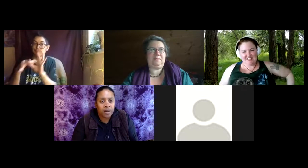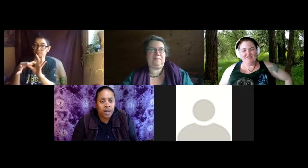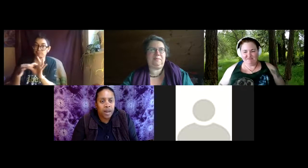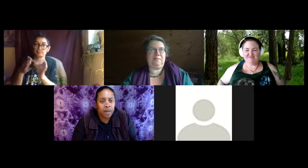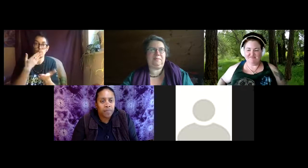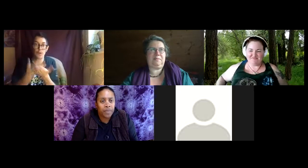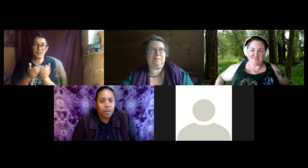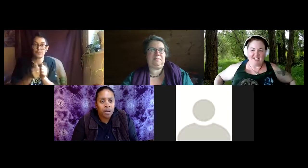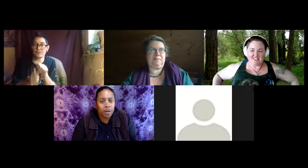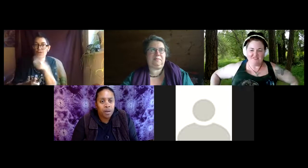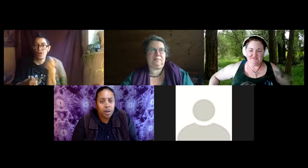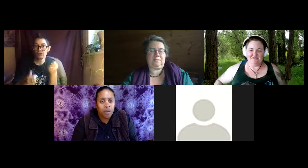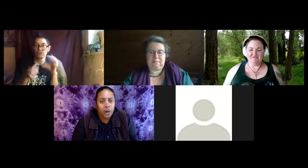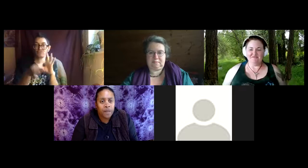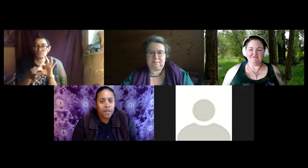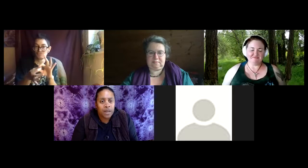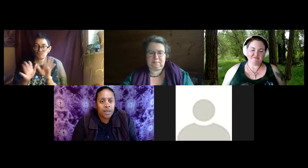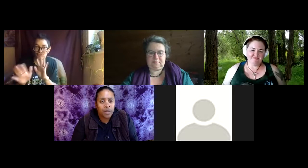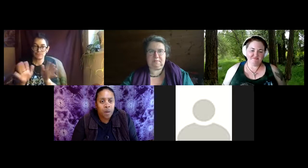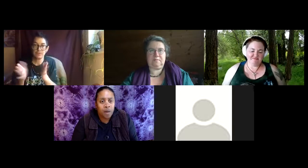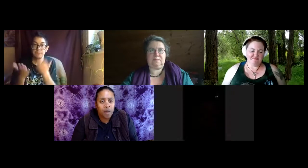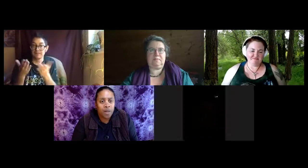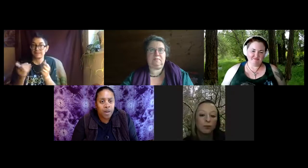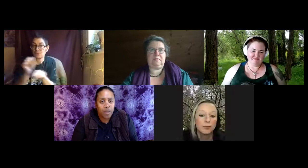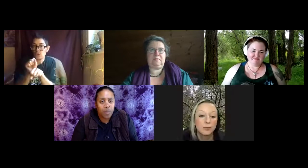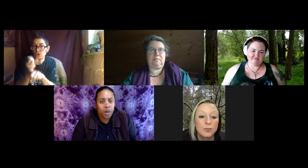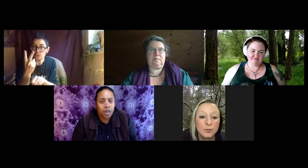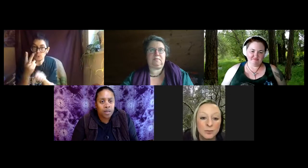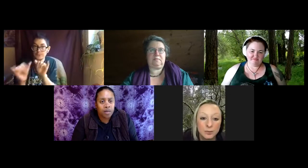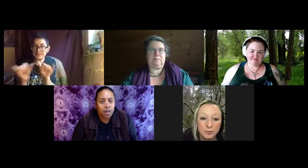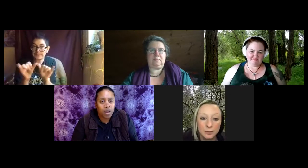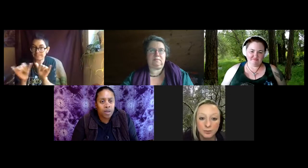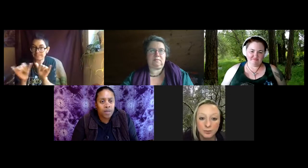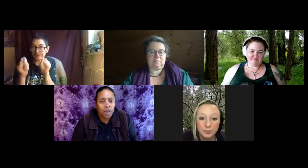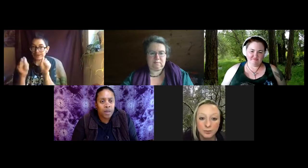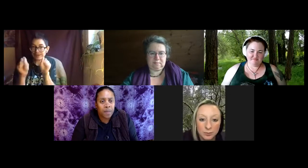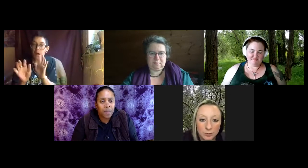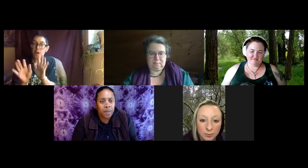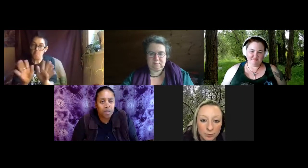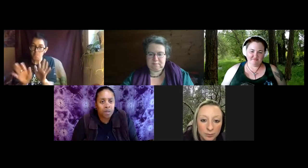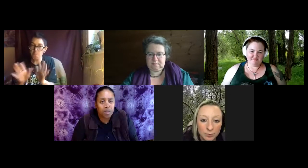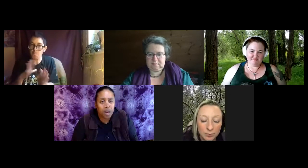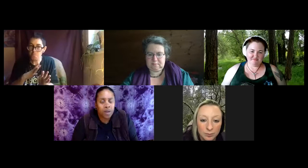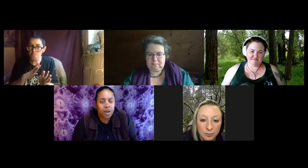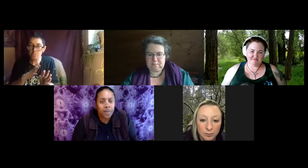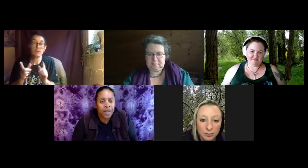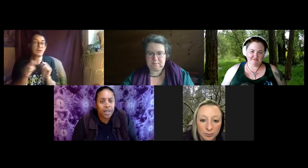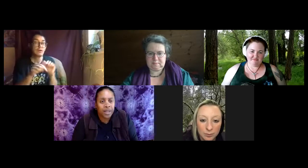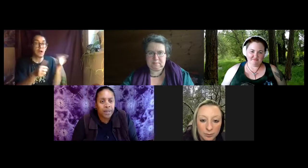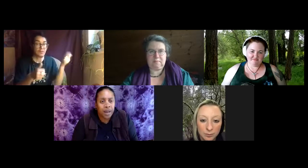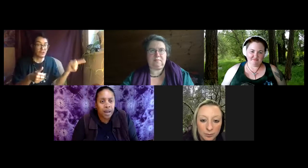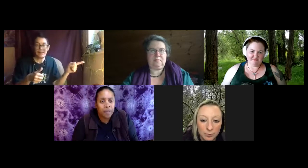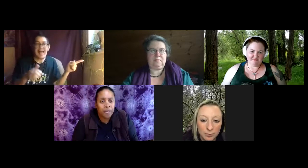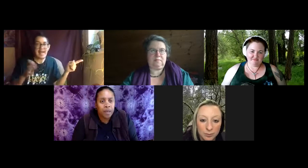particular time, and if it's connecting well with the other one, that's good. Sometimes I might work with this a couple at the